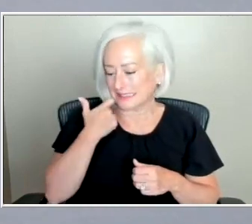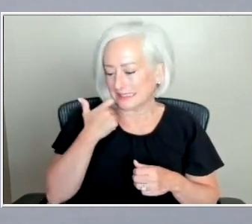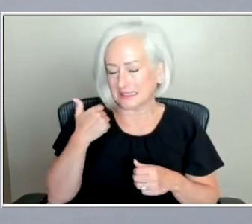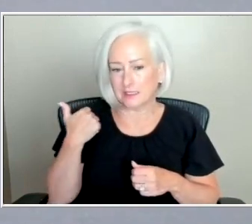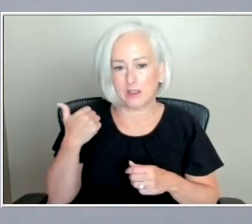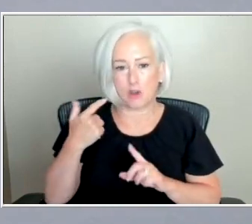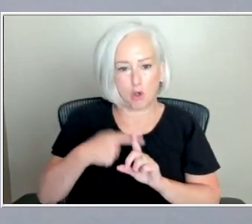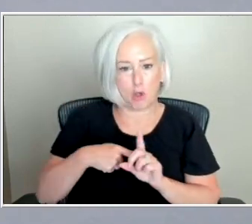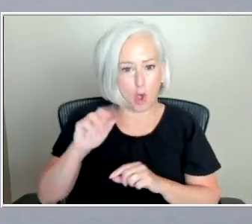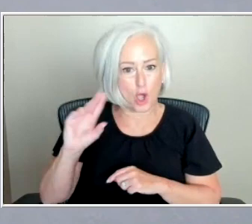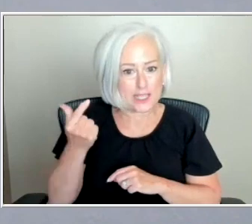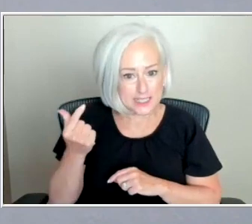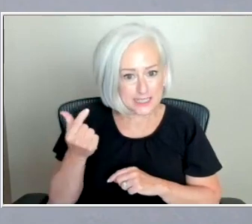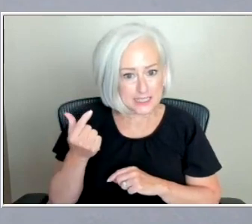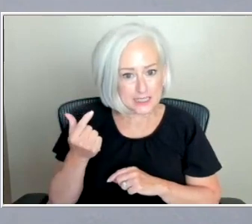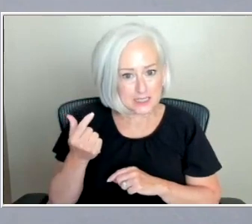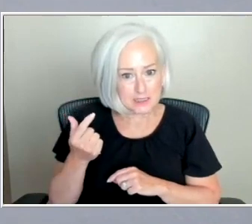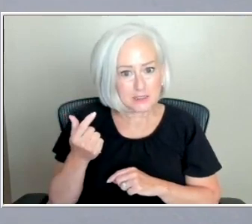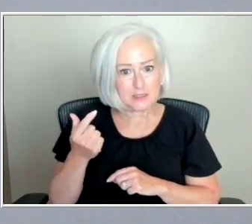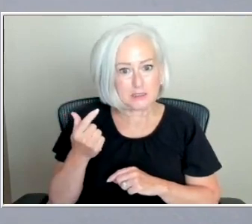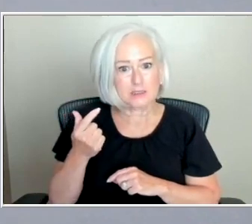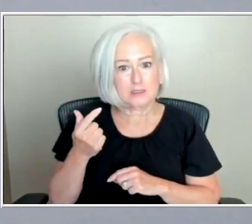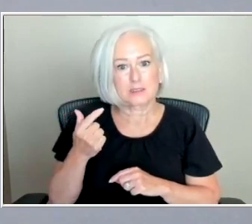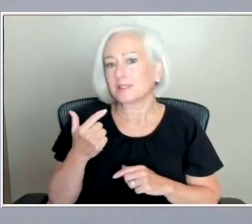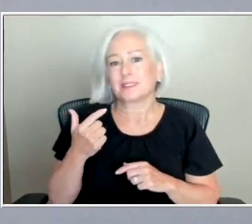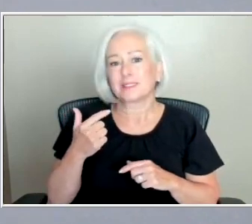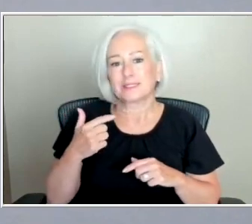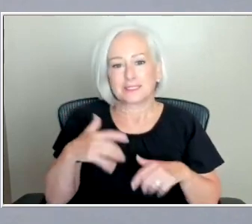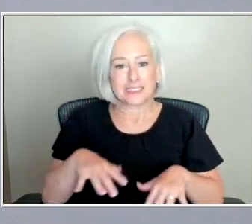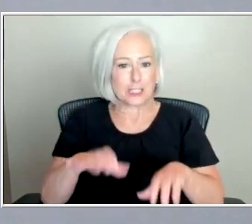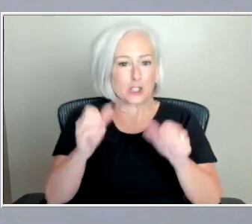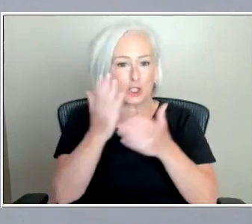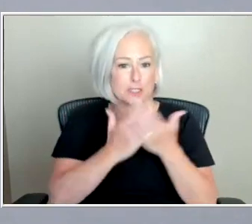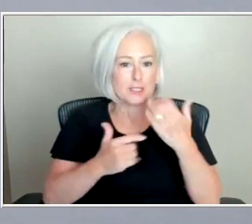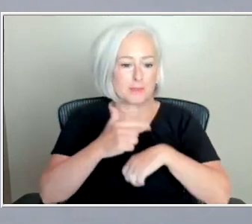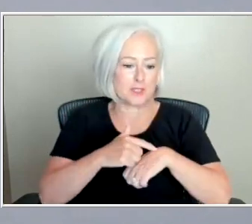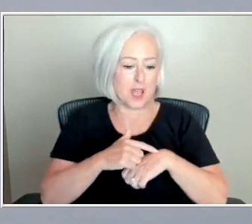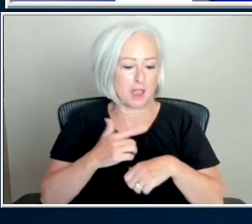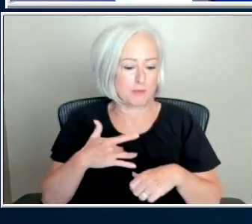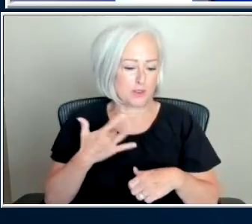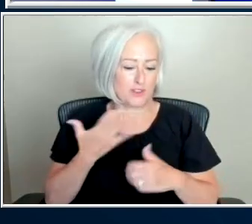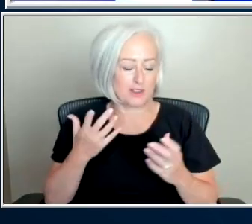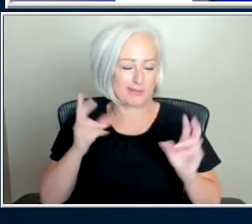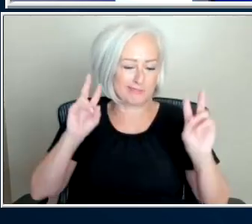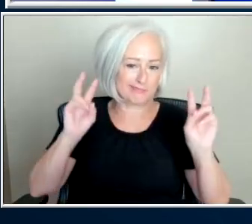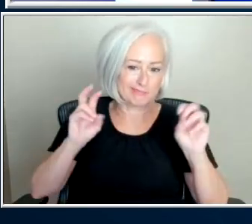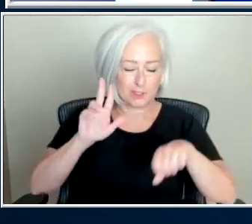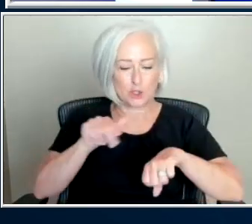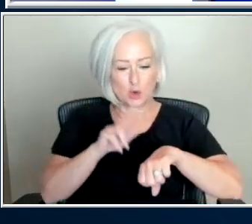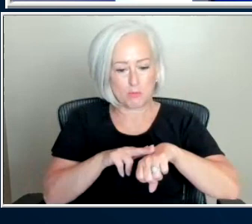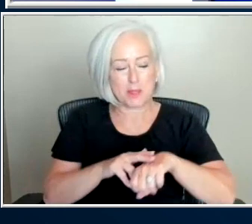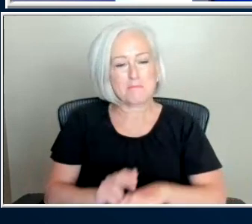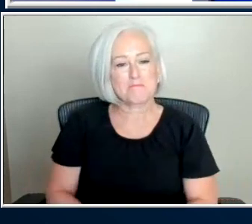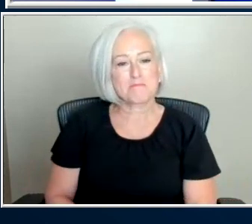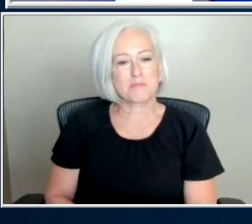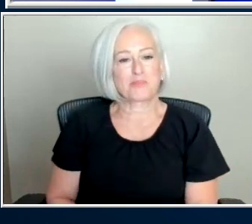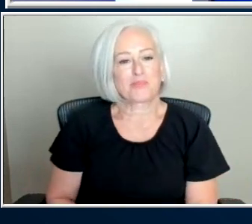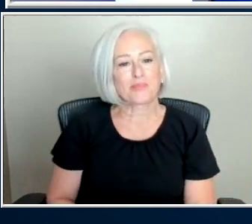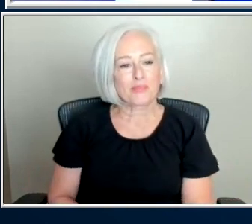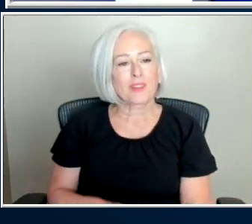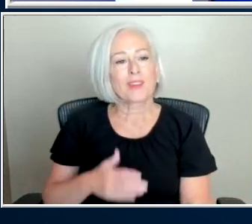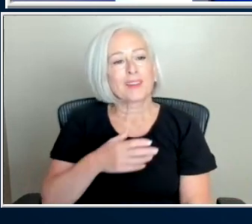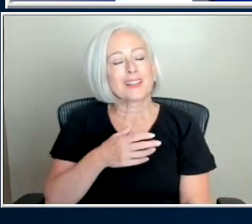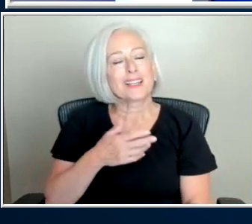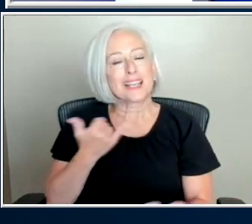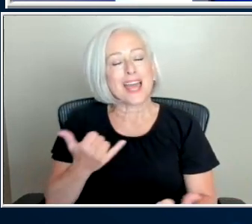it took a while to get back to being normal, or what I would consider normal. Well, I want to bring in Dr. Zorda to talk about just